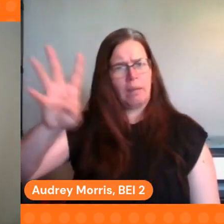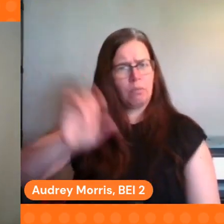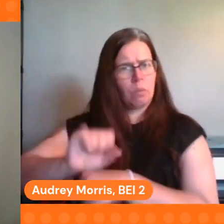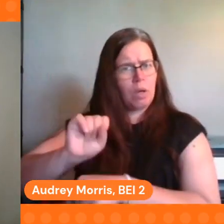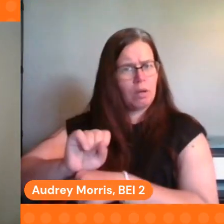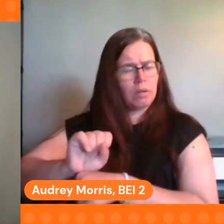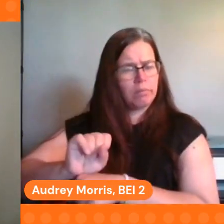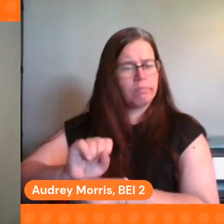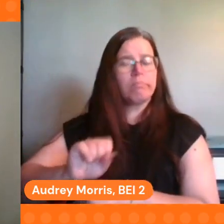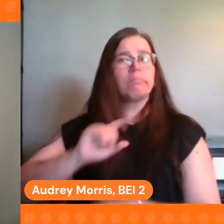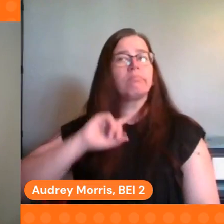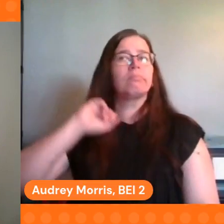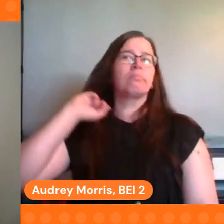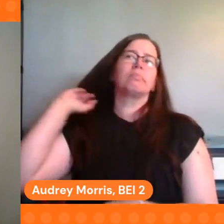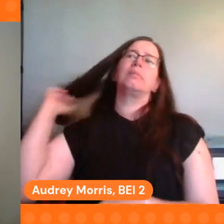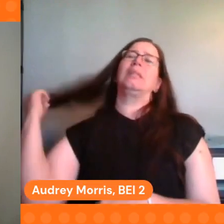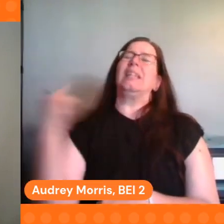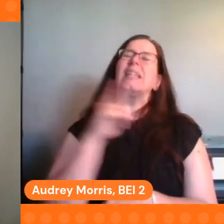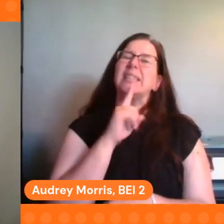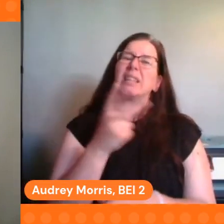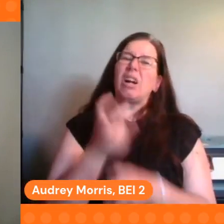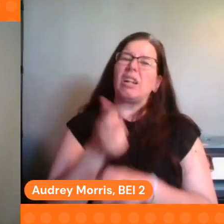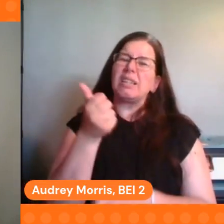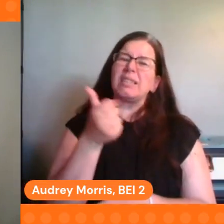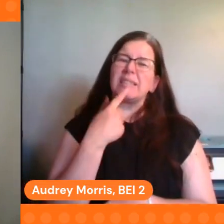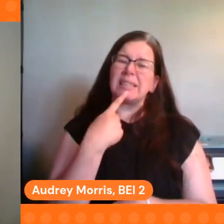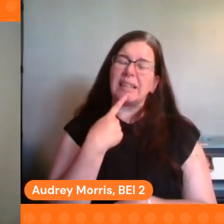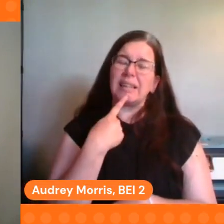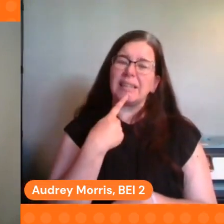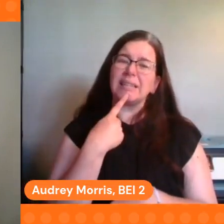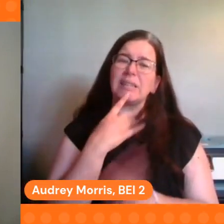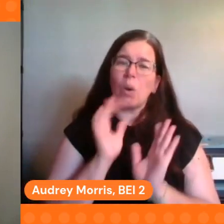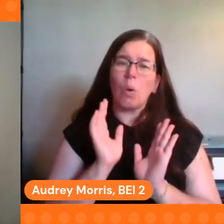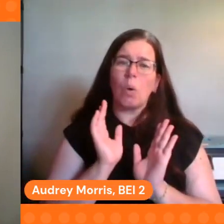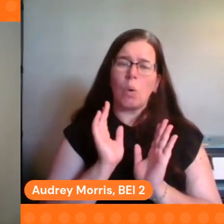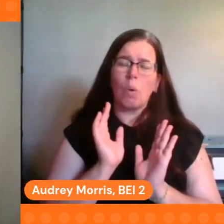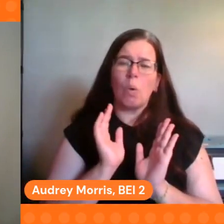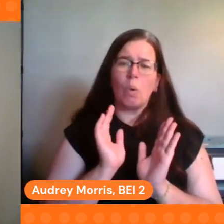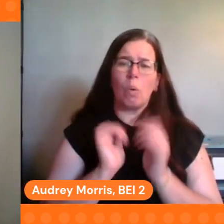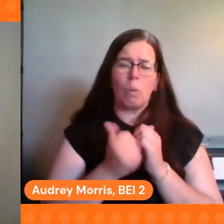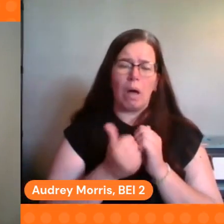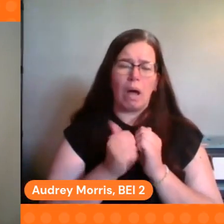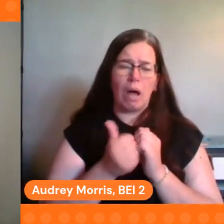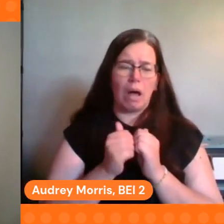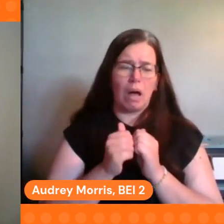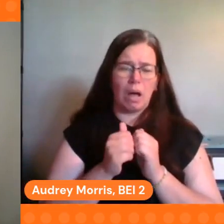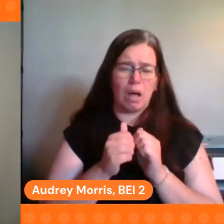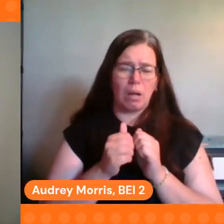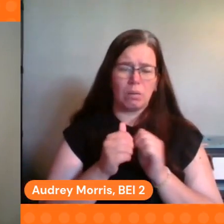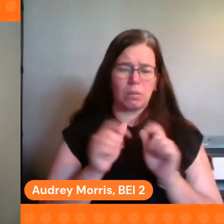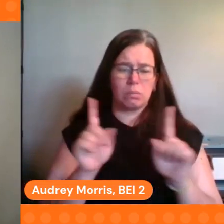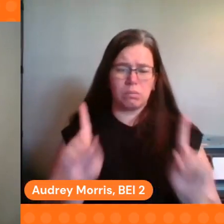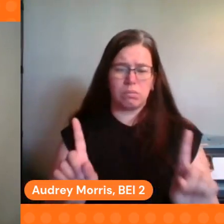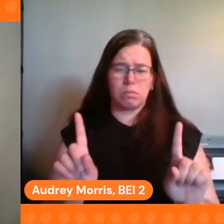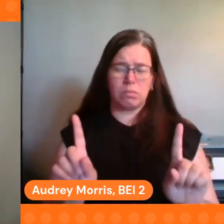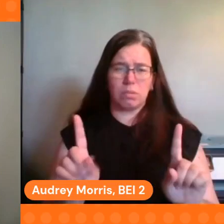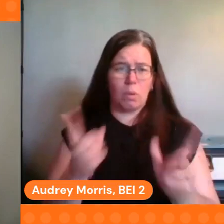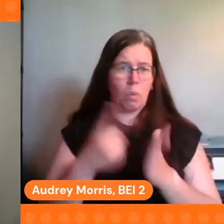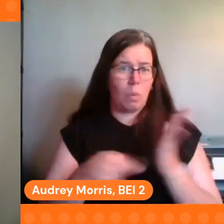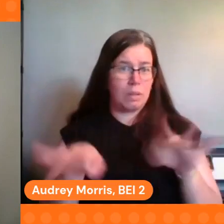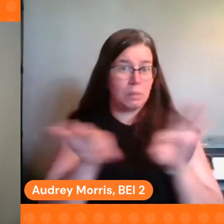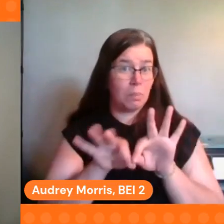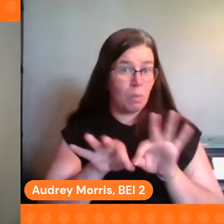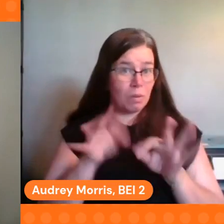So it is getting harder to sort of say, well, how do we need to decide what we think is important. And I think